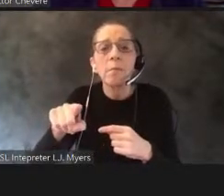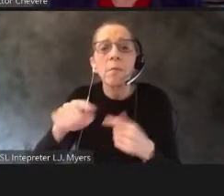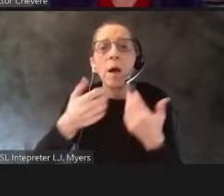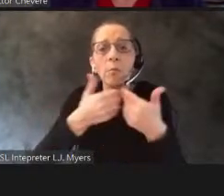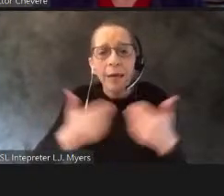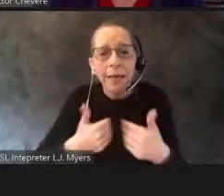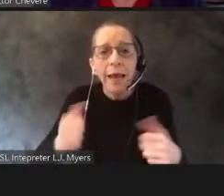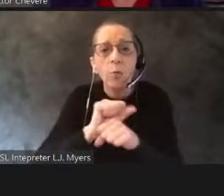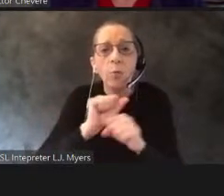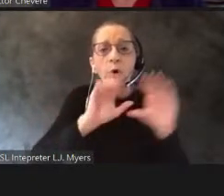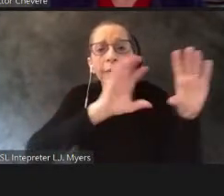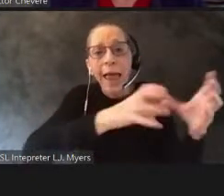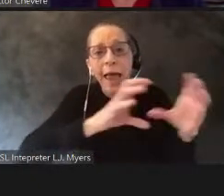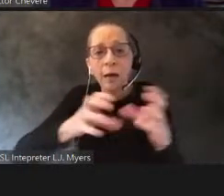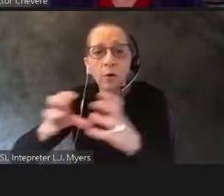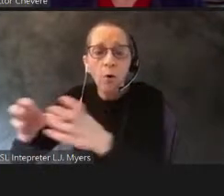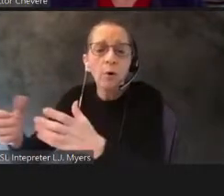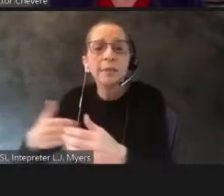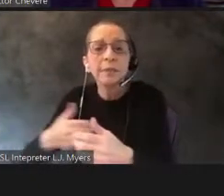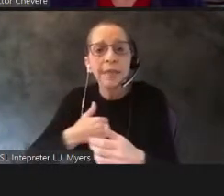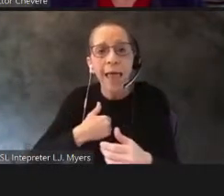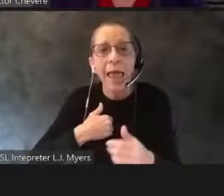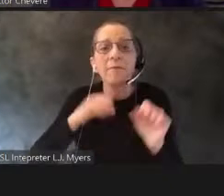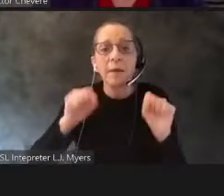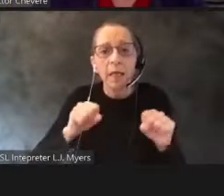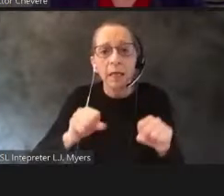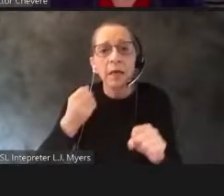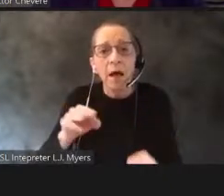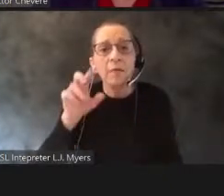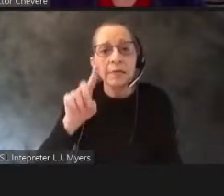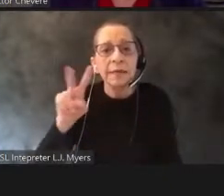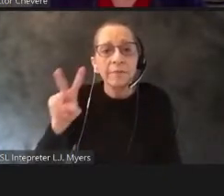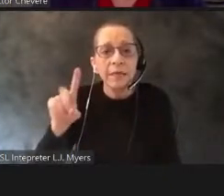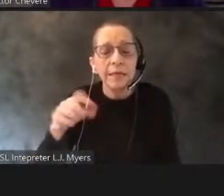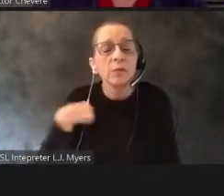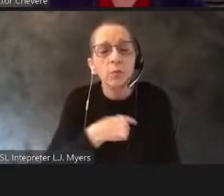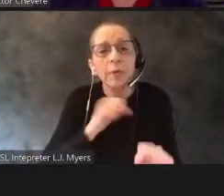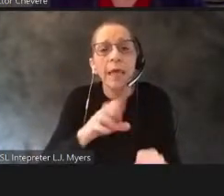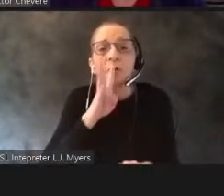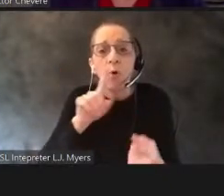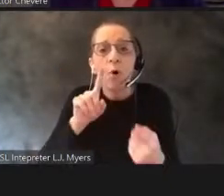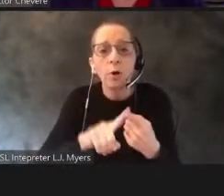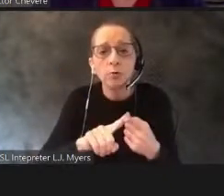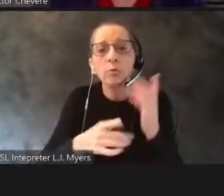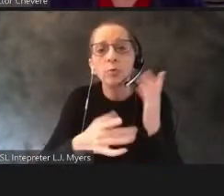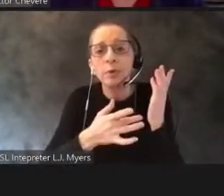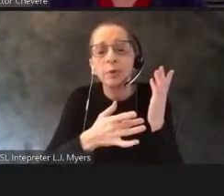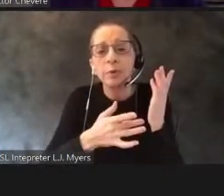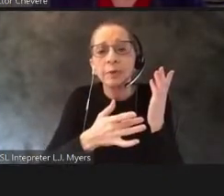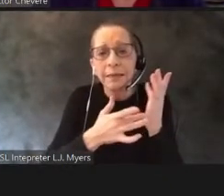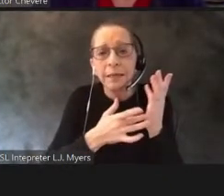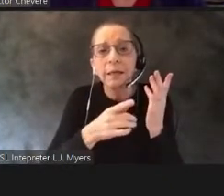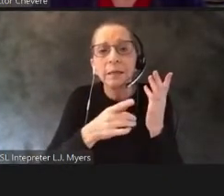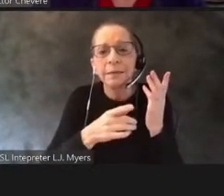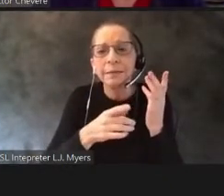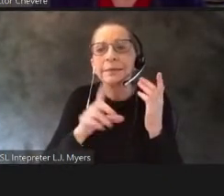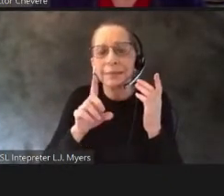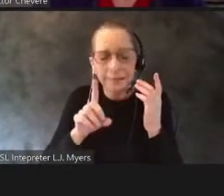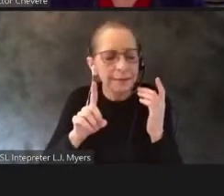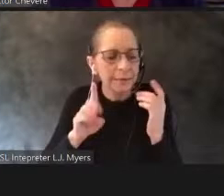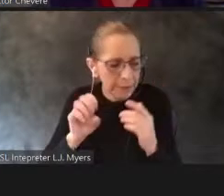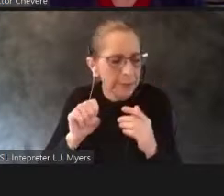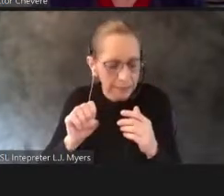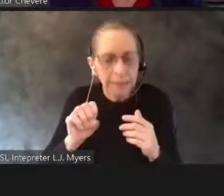categories that have had those low availability of DBEs so that we can talk to our technical assist agencies and other partners